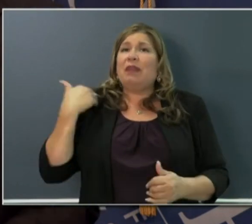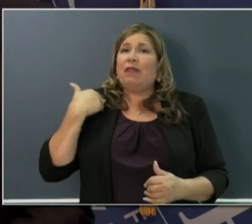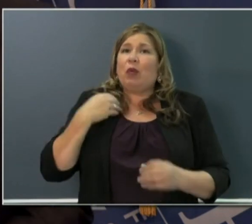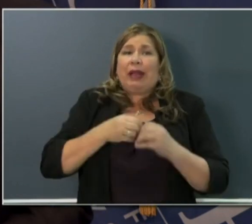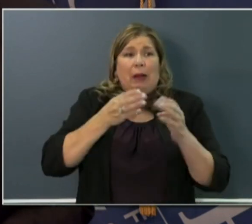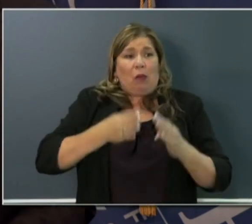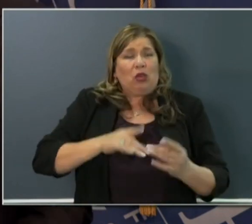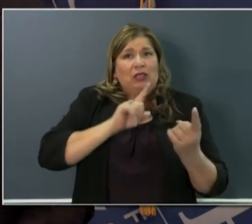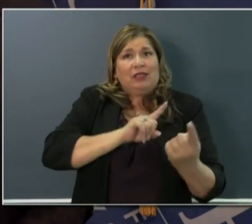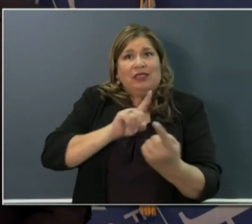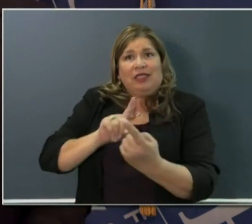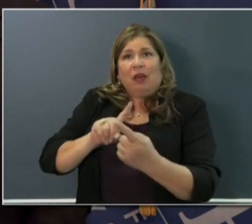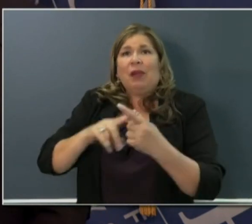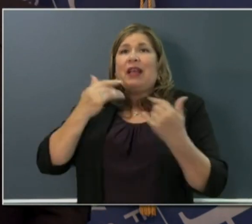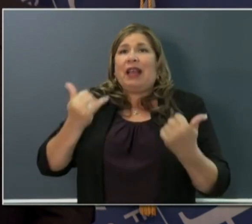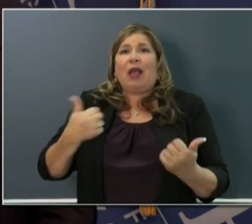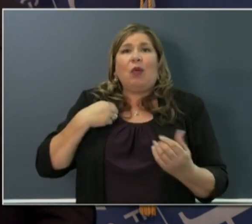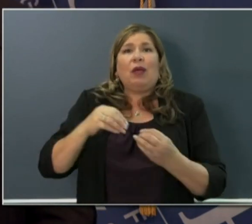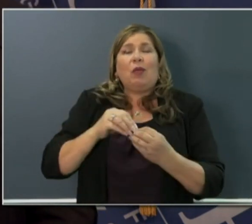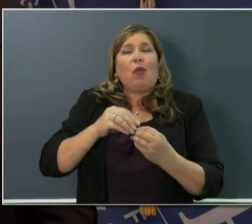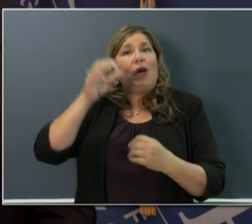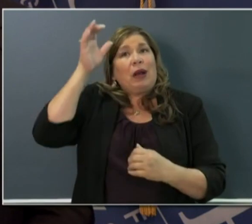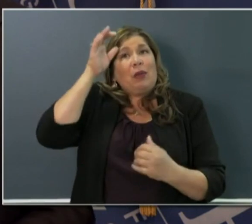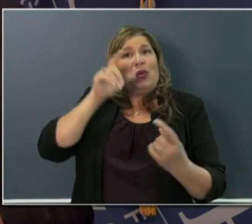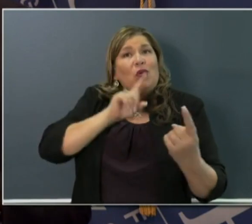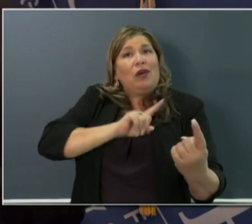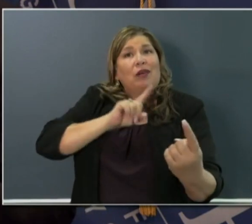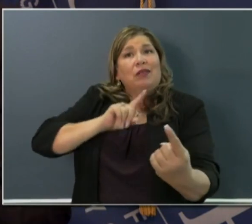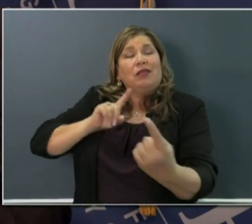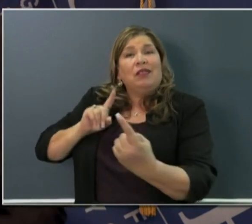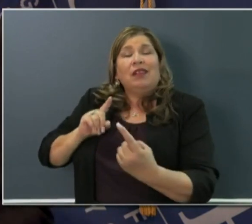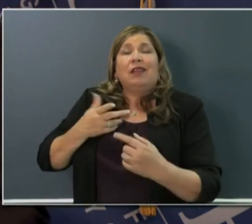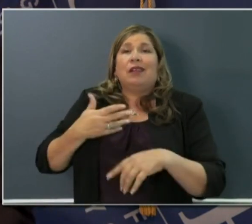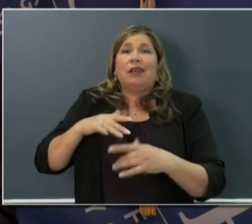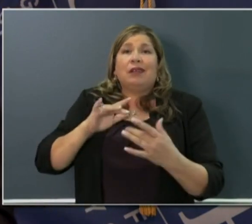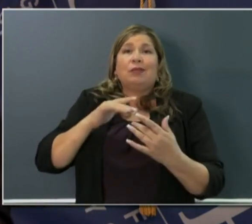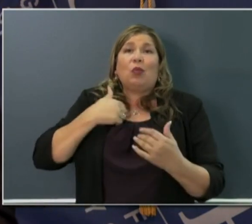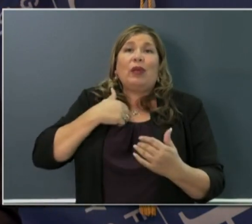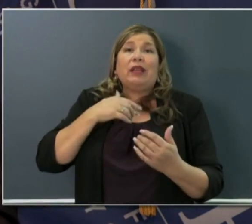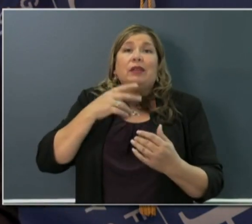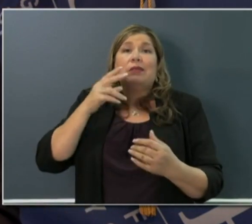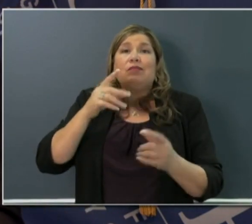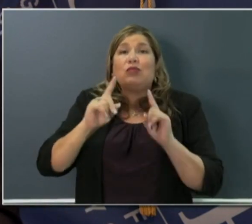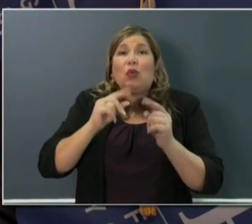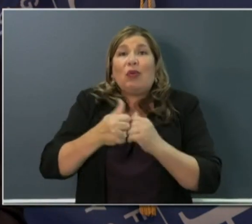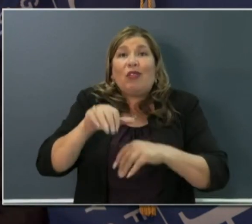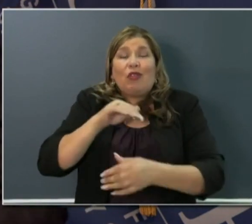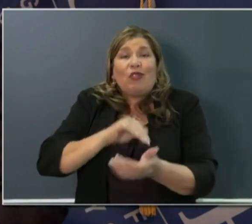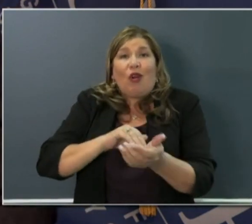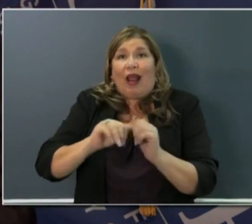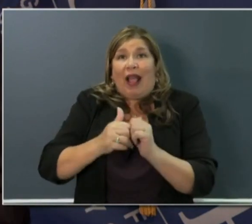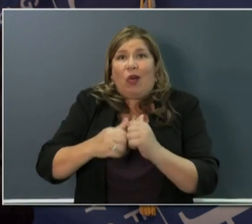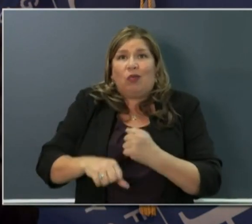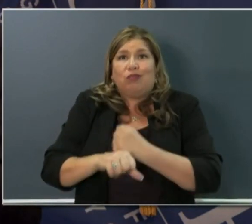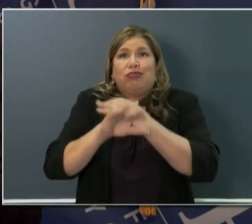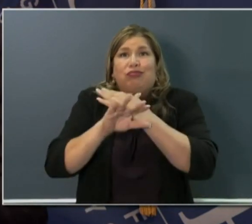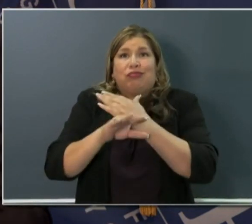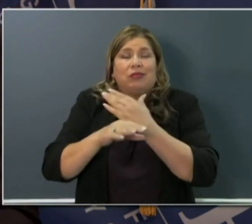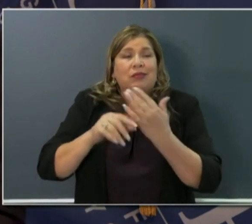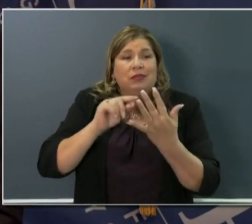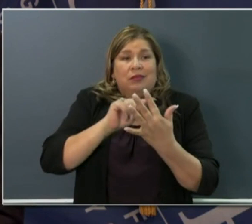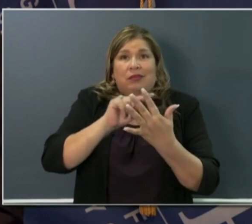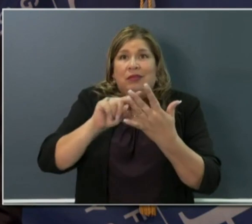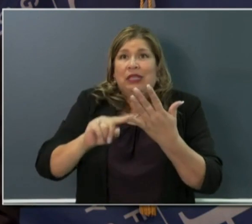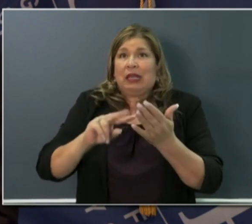work, telework, telemedicine. We become more vulnerable to cyber attacks, cyber hacking, but